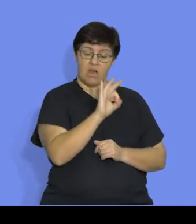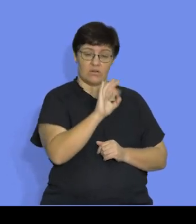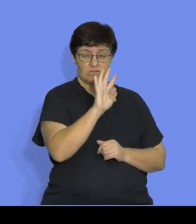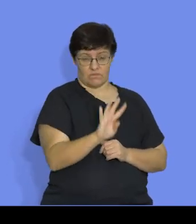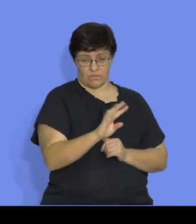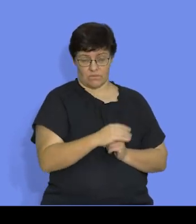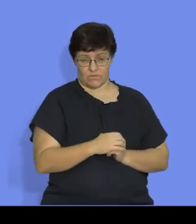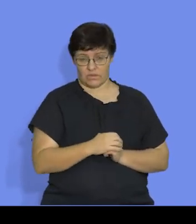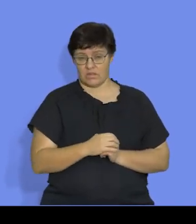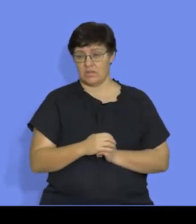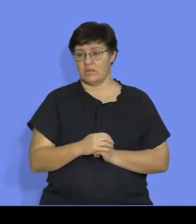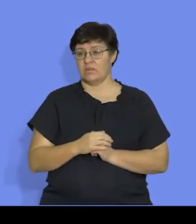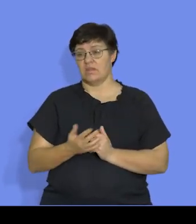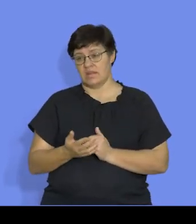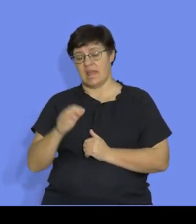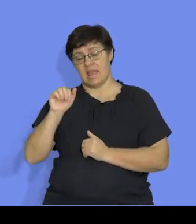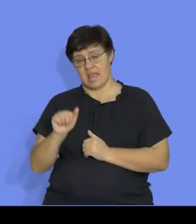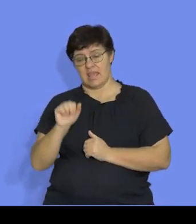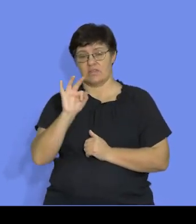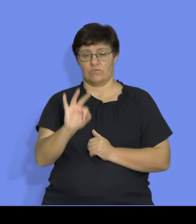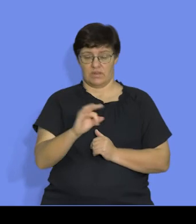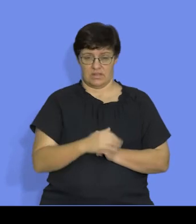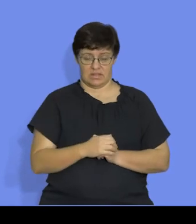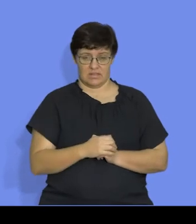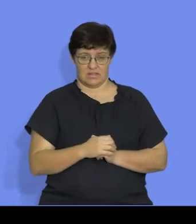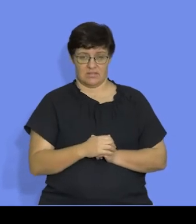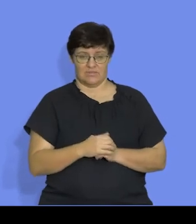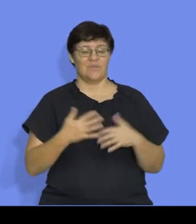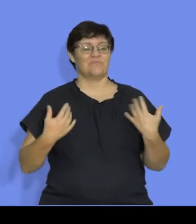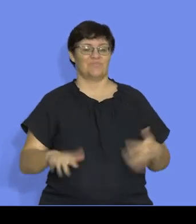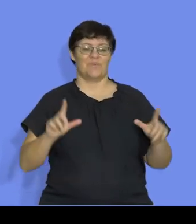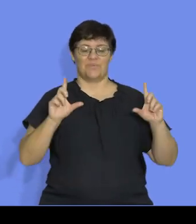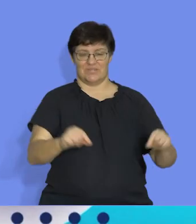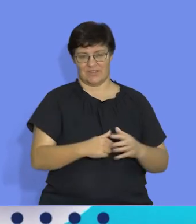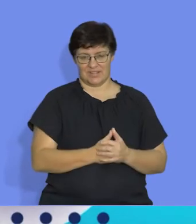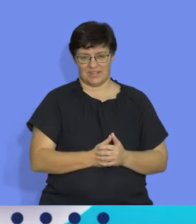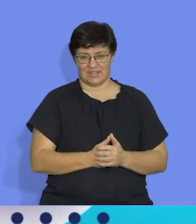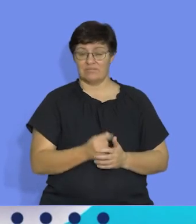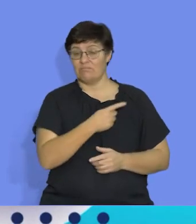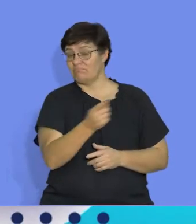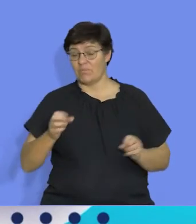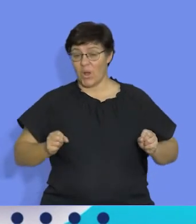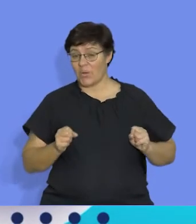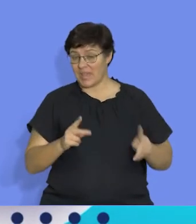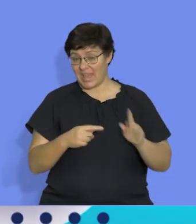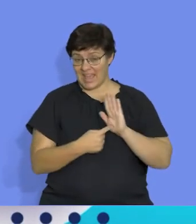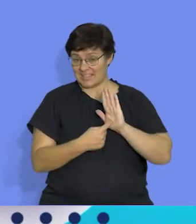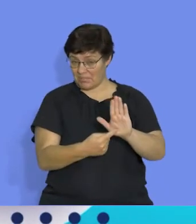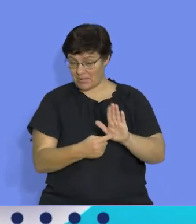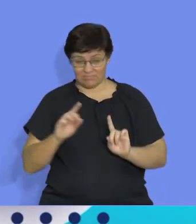4 and when A is 3. Wonderful, everyone. I hope that everyone's okay with the